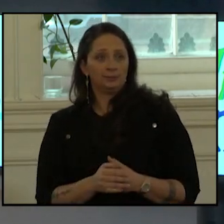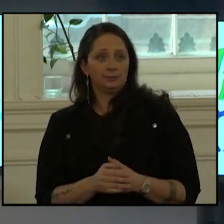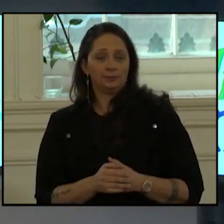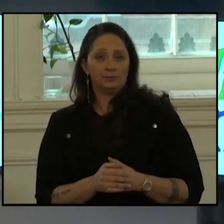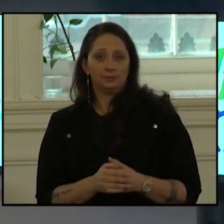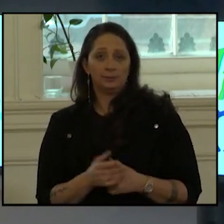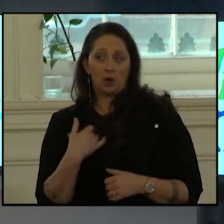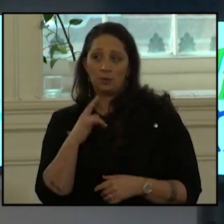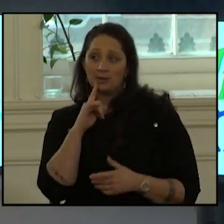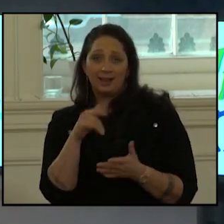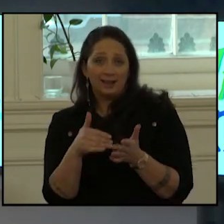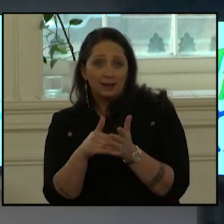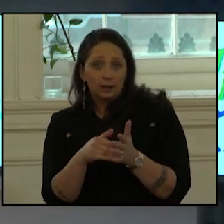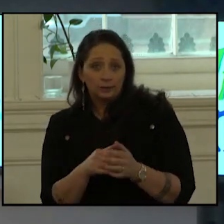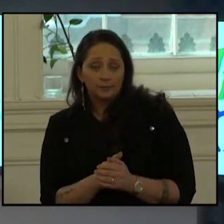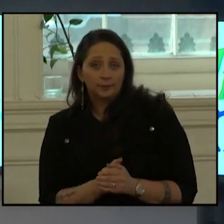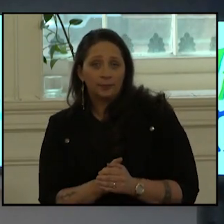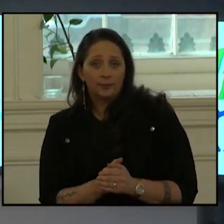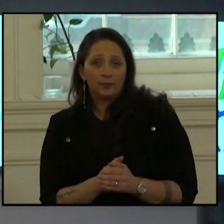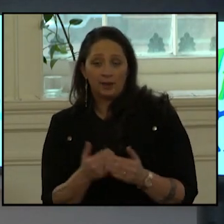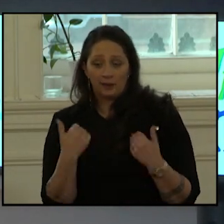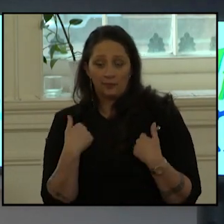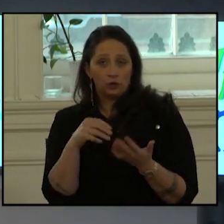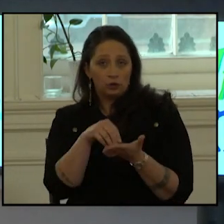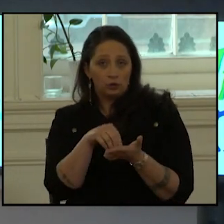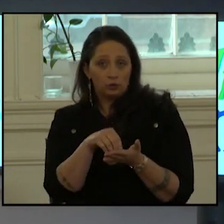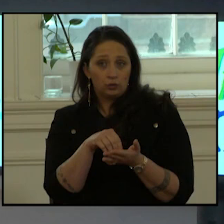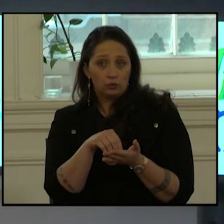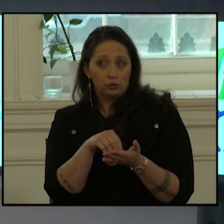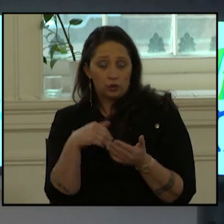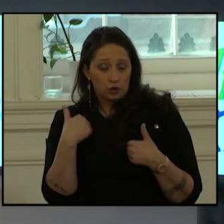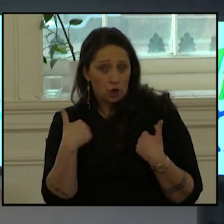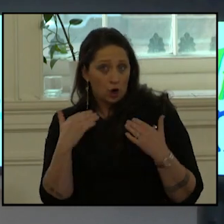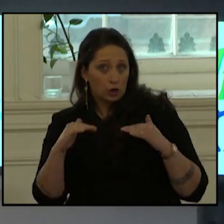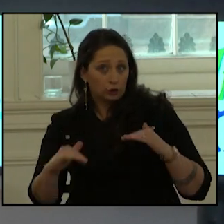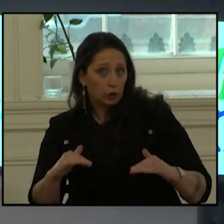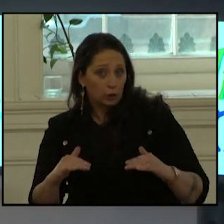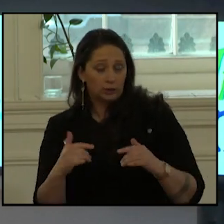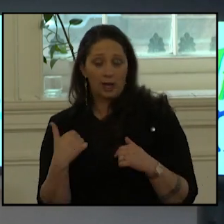I'll say that again. I have young